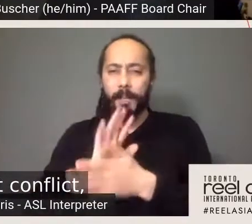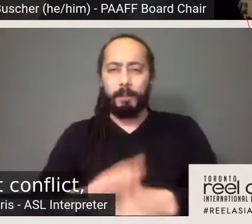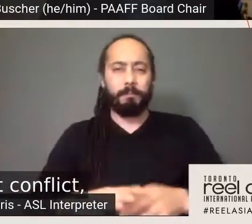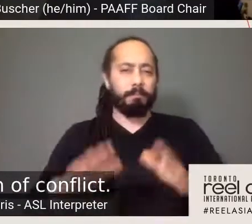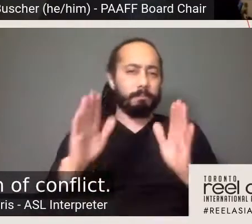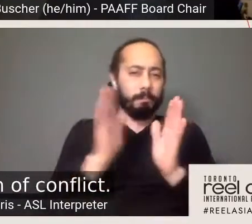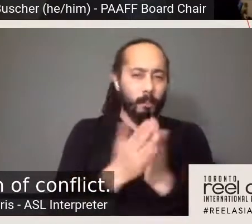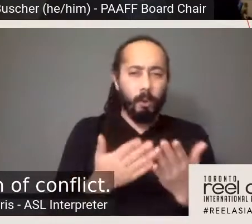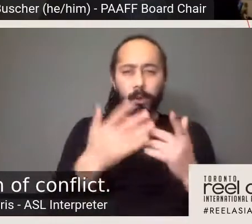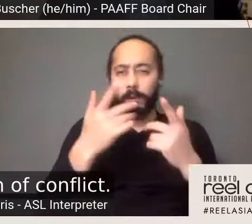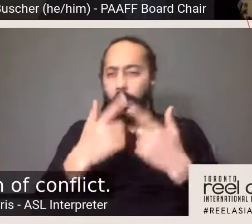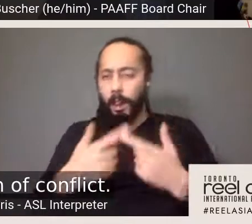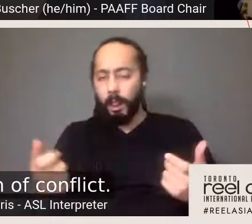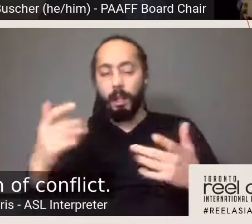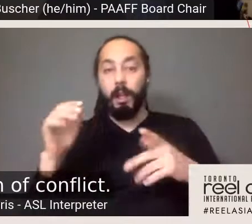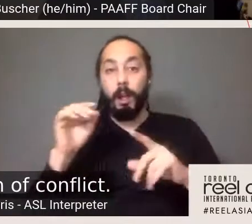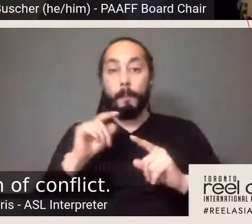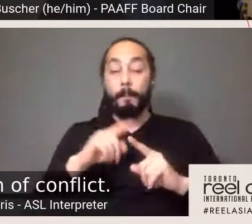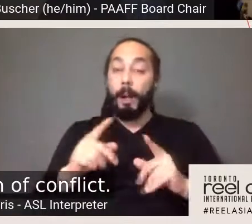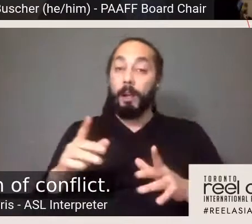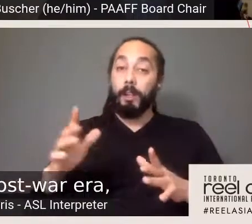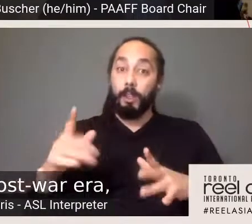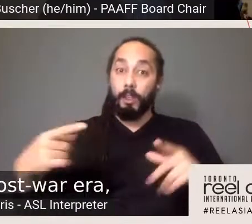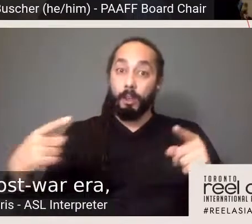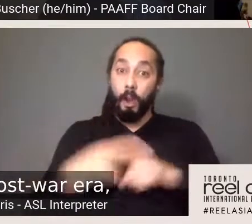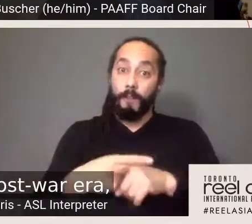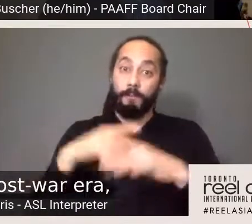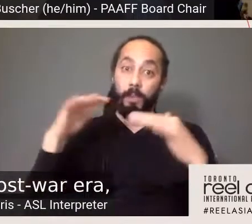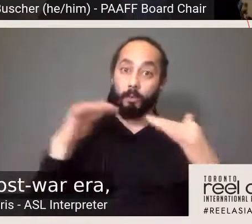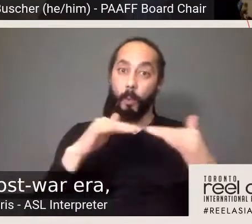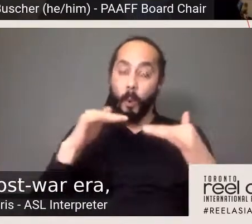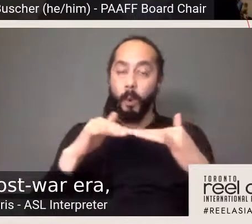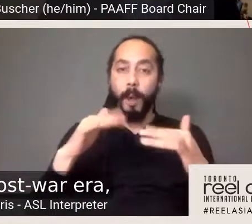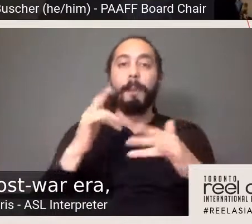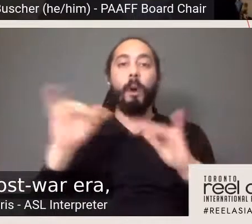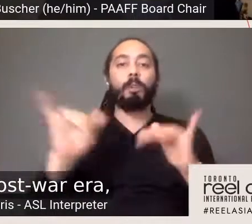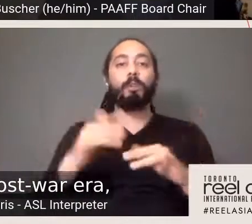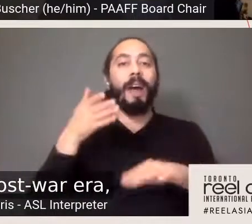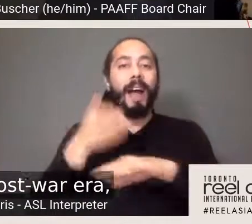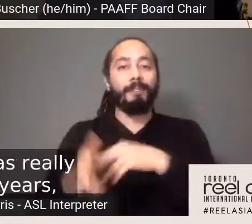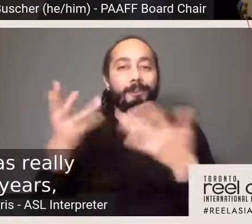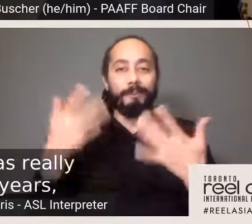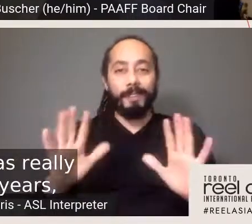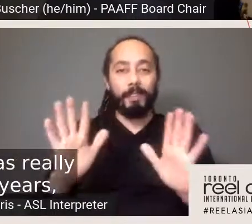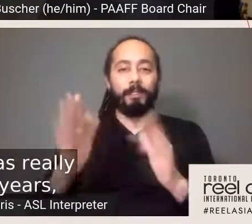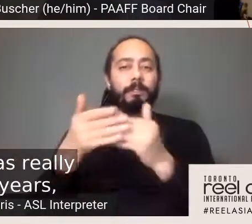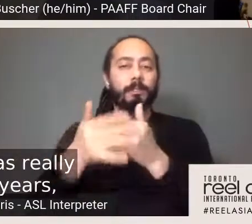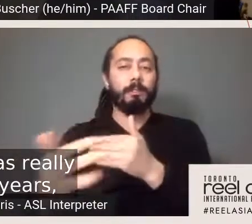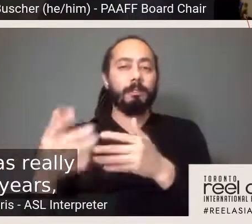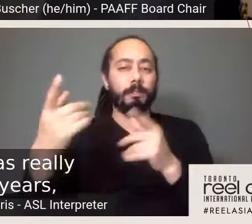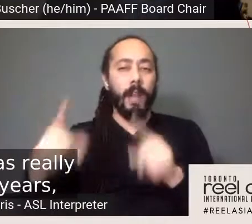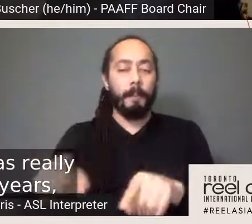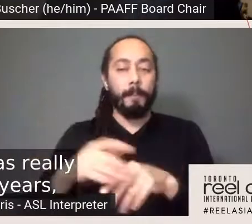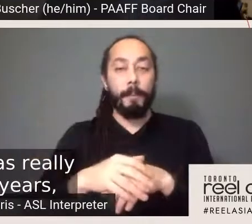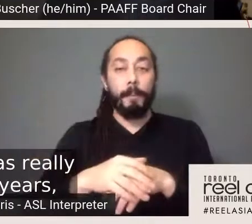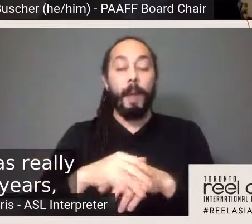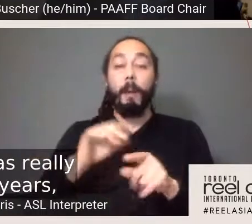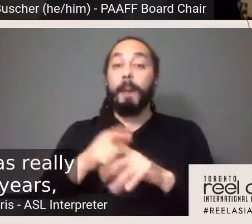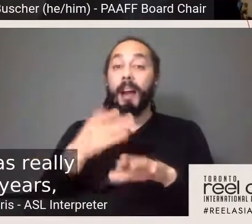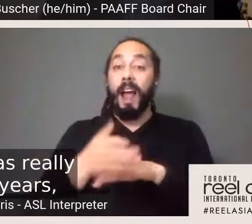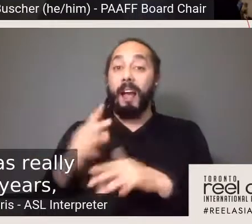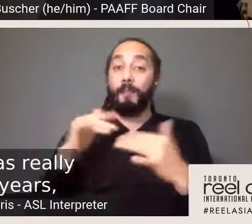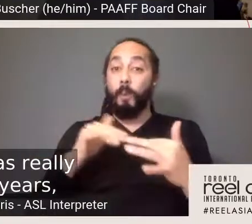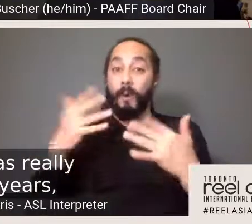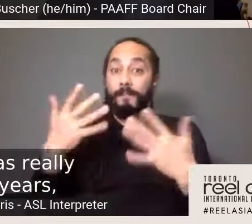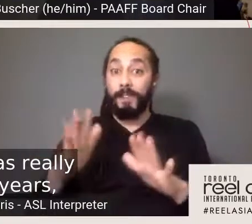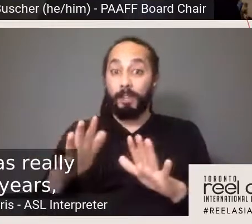just conflict, but also the aftermath of conflict. And certainly in the post-war era, when Obayashi was really